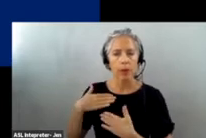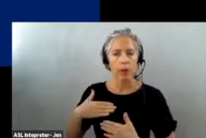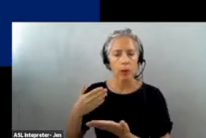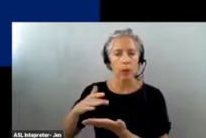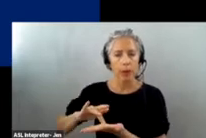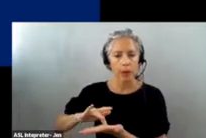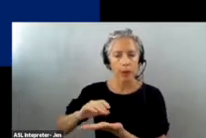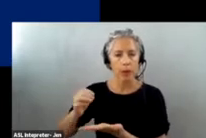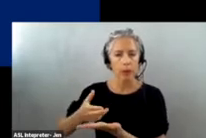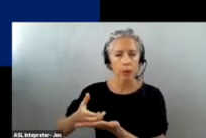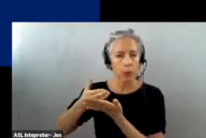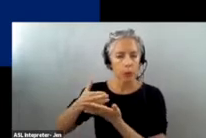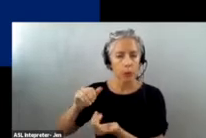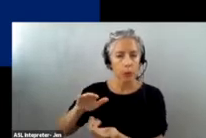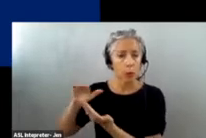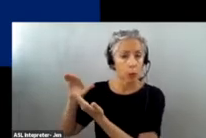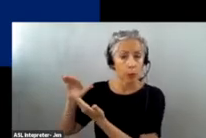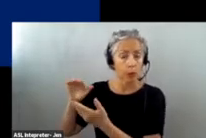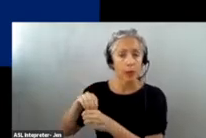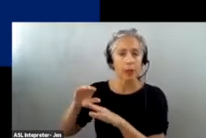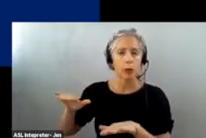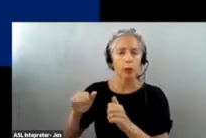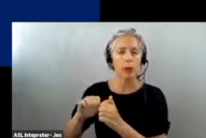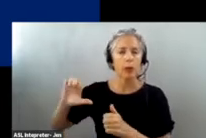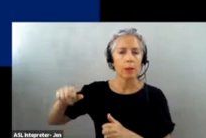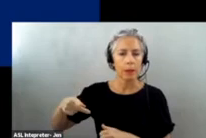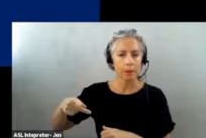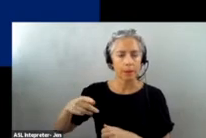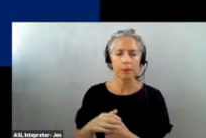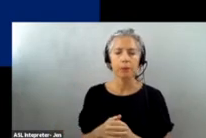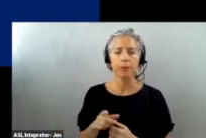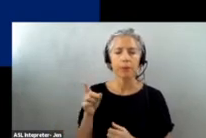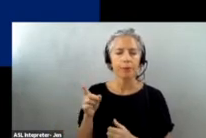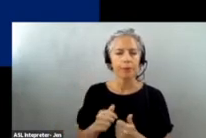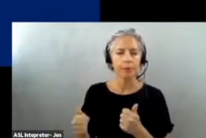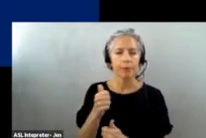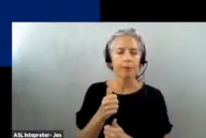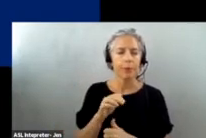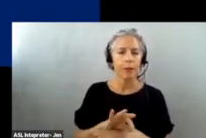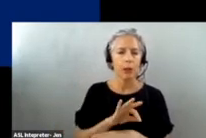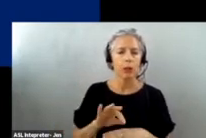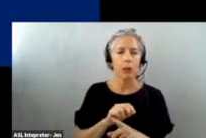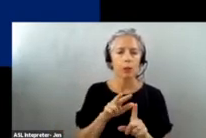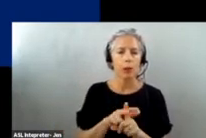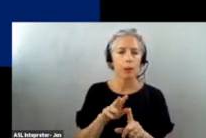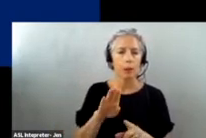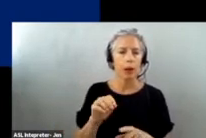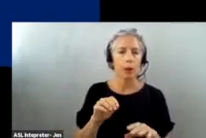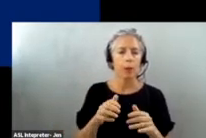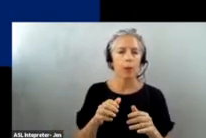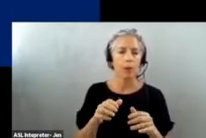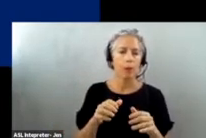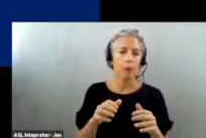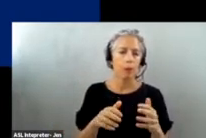medicine and rehabilitation approaches in children with cerebral palsy. She is chief of the Functional and Applied Biomechanics Section at the